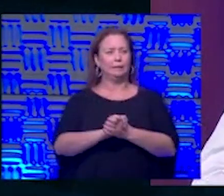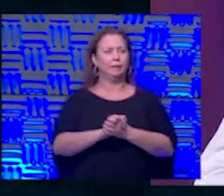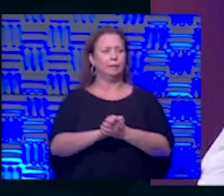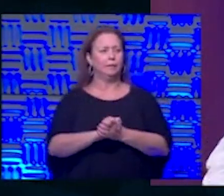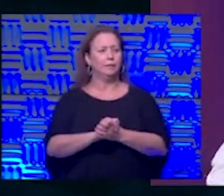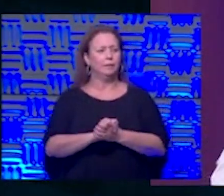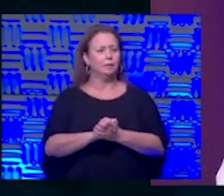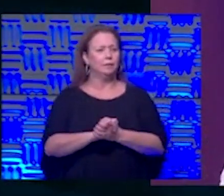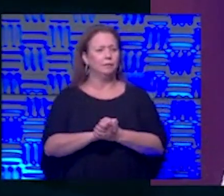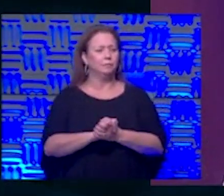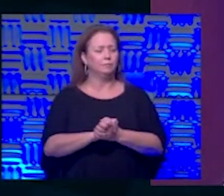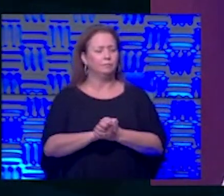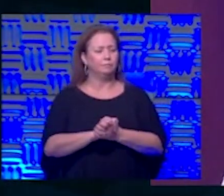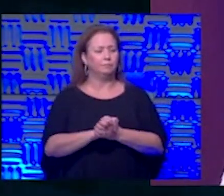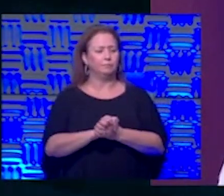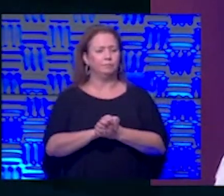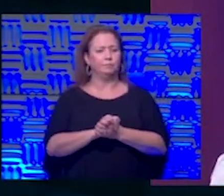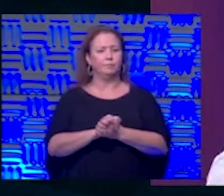Yeah.